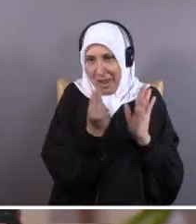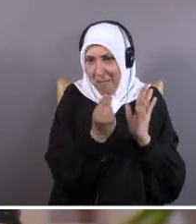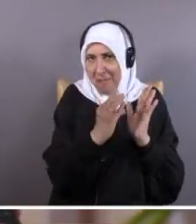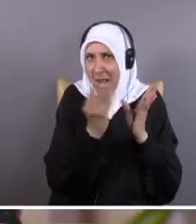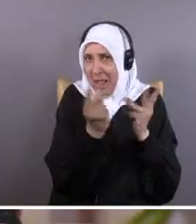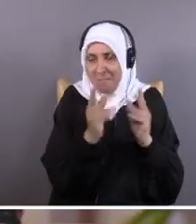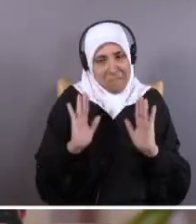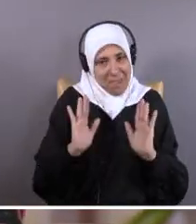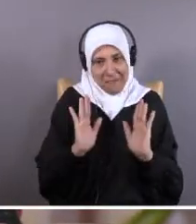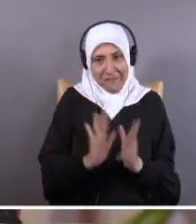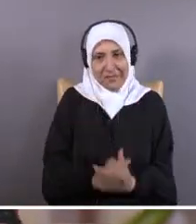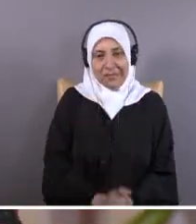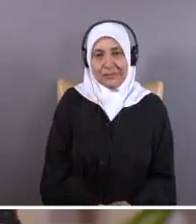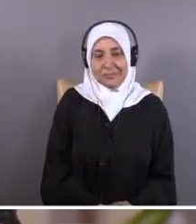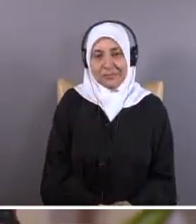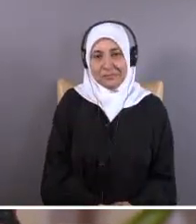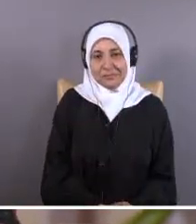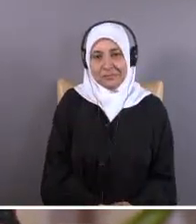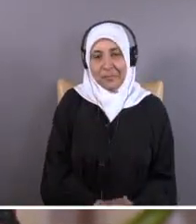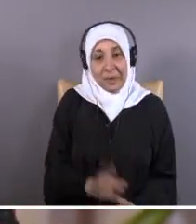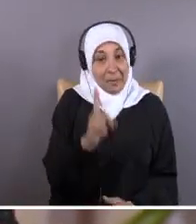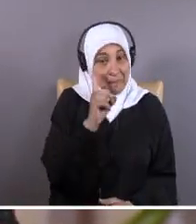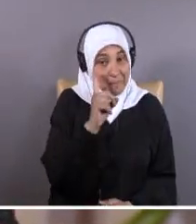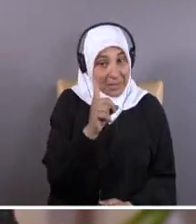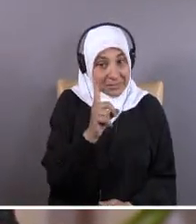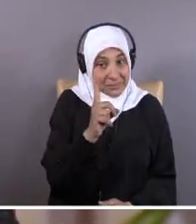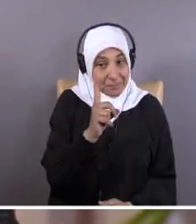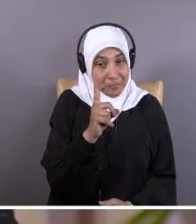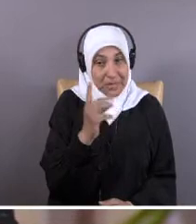May the 13th, she retired.